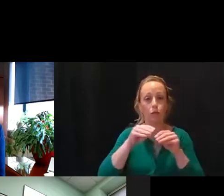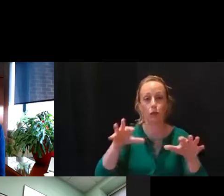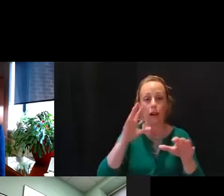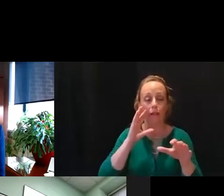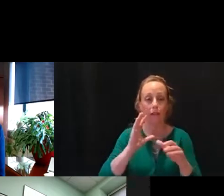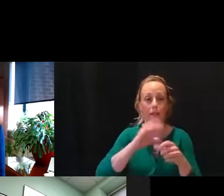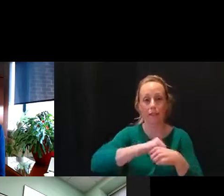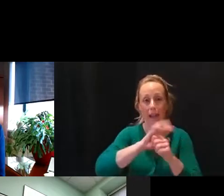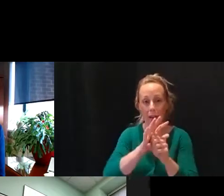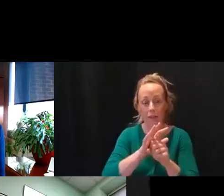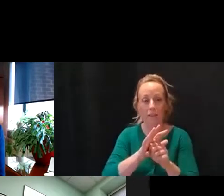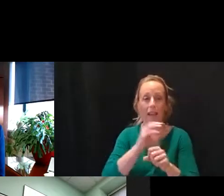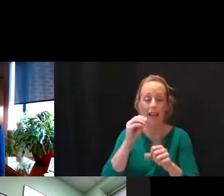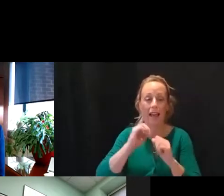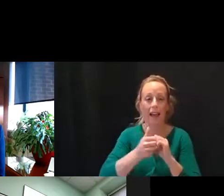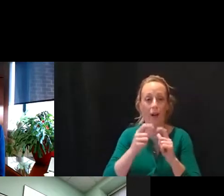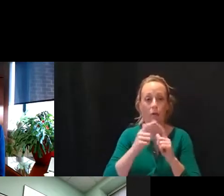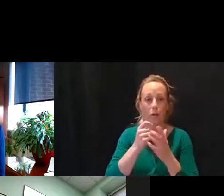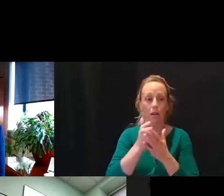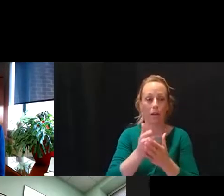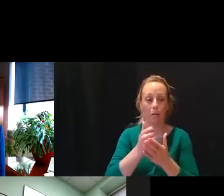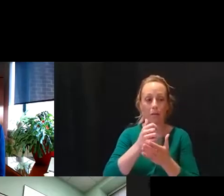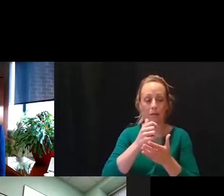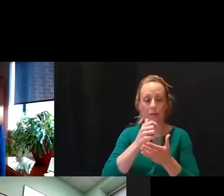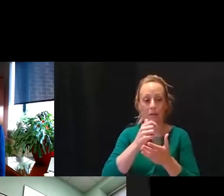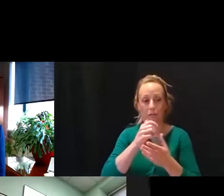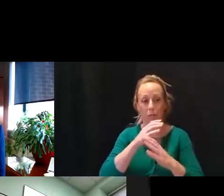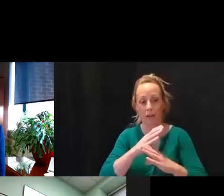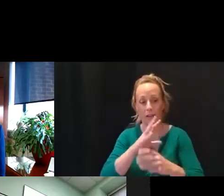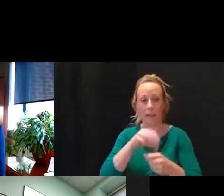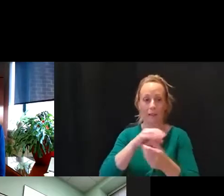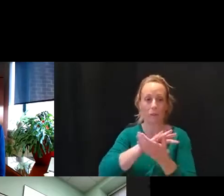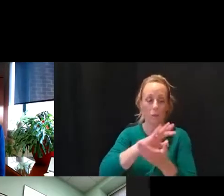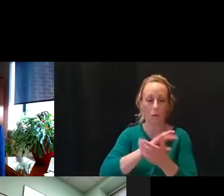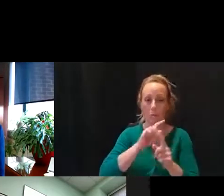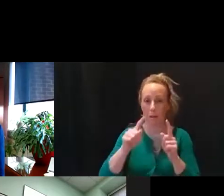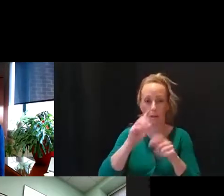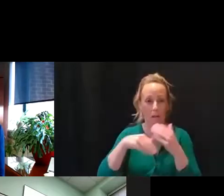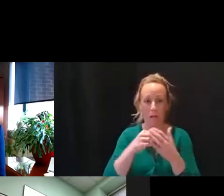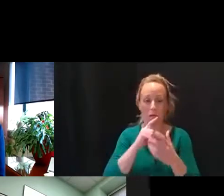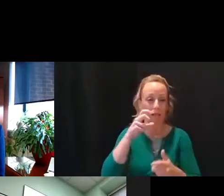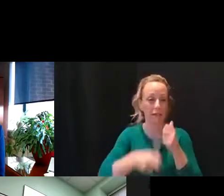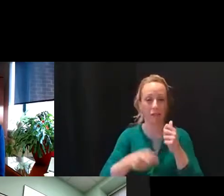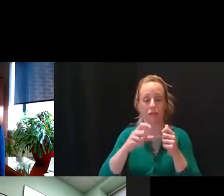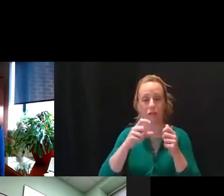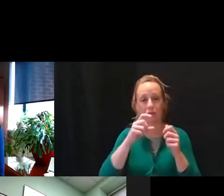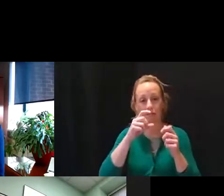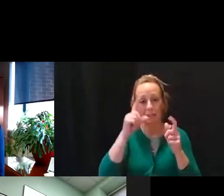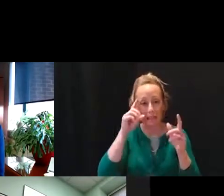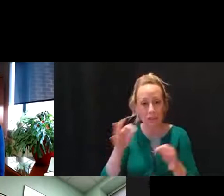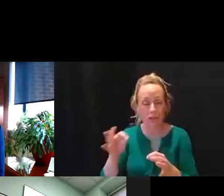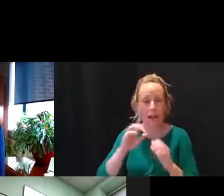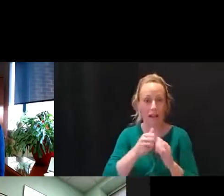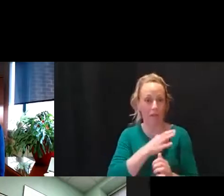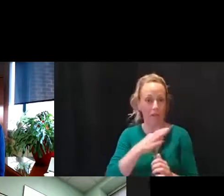our schools make extremely difficult decisions. We constantly think about our staff and how to support them as they